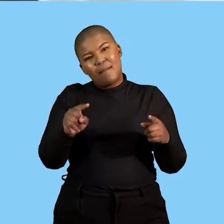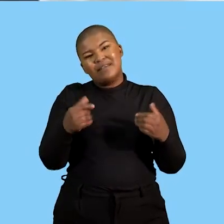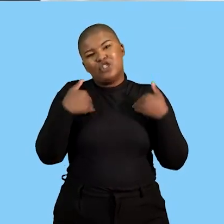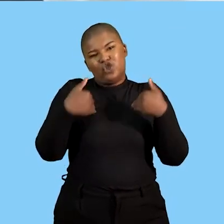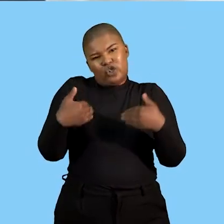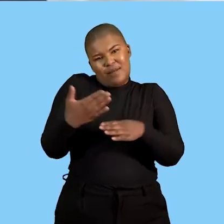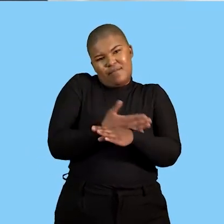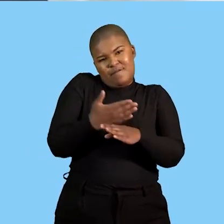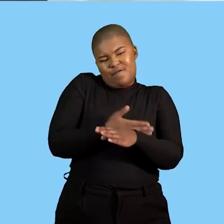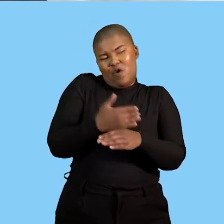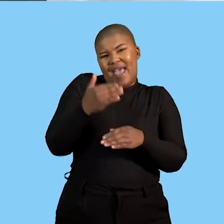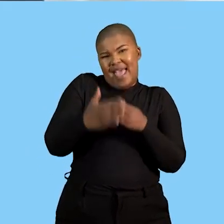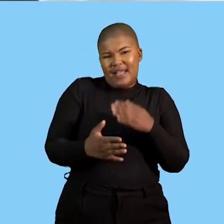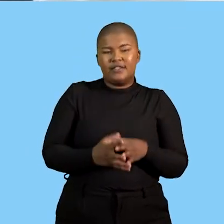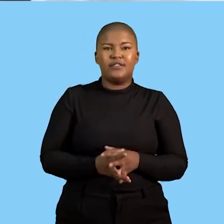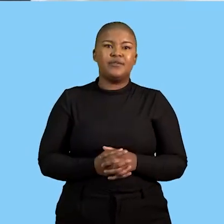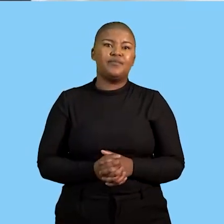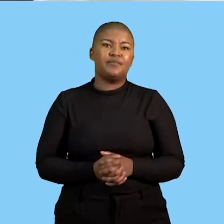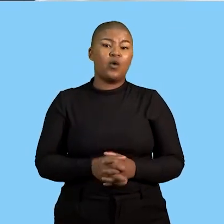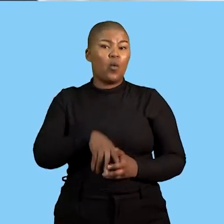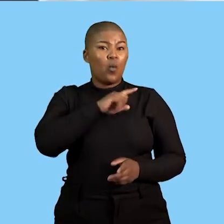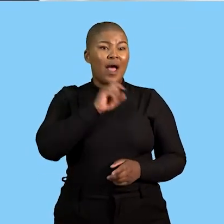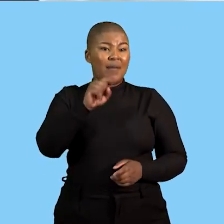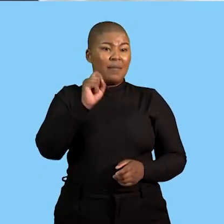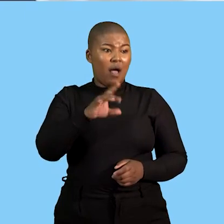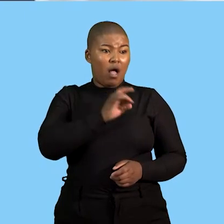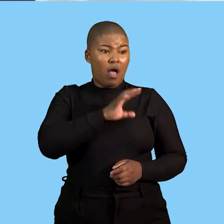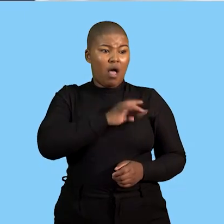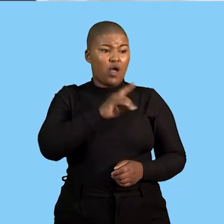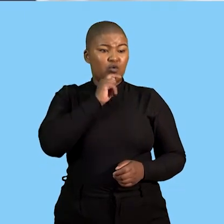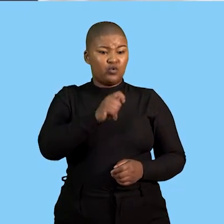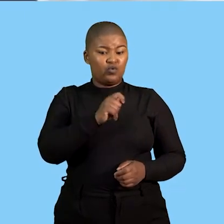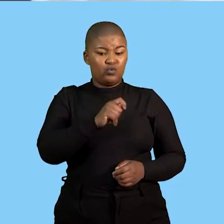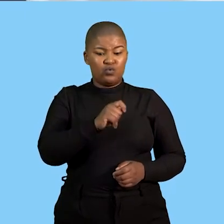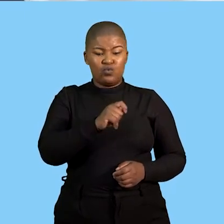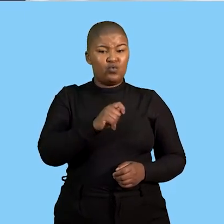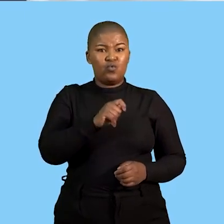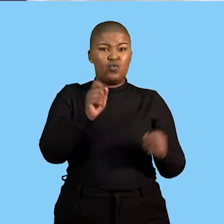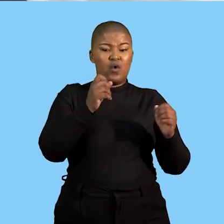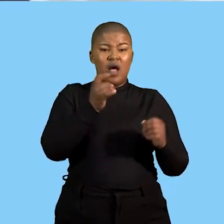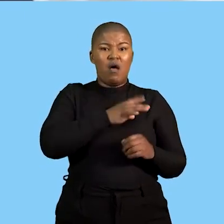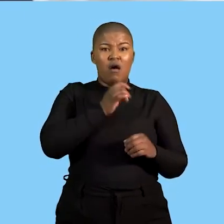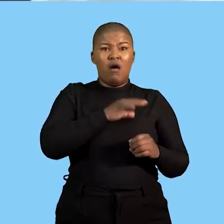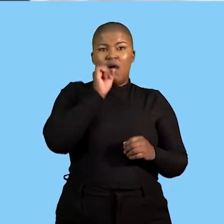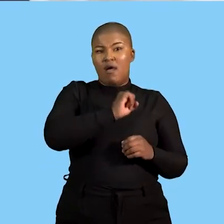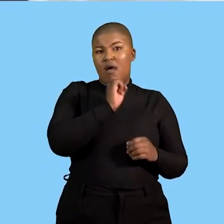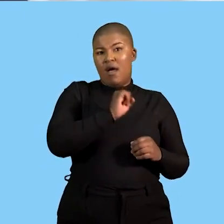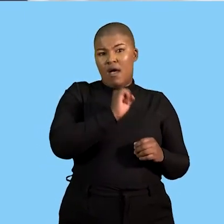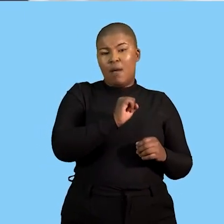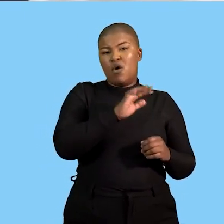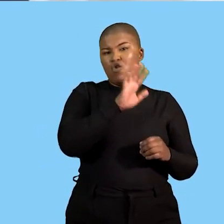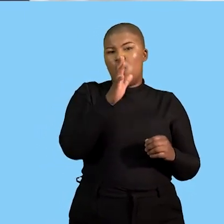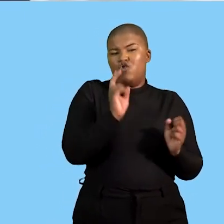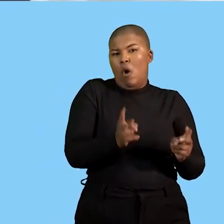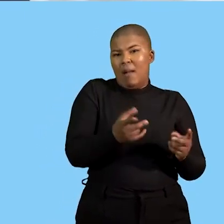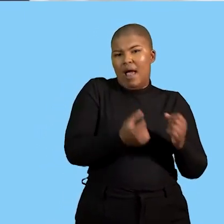end, which is very traumatic for team members because they are thinking of operating or working as individuals, which is something they are not used